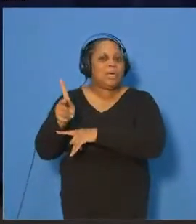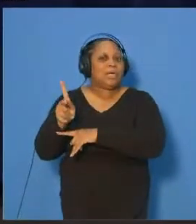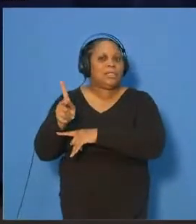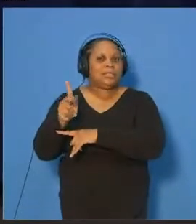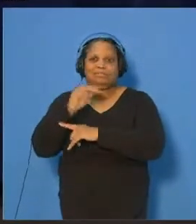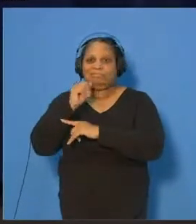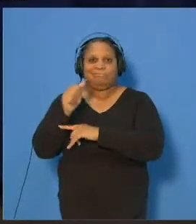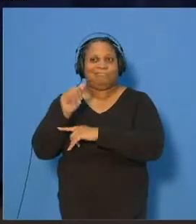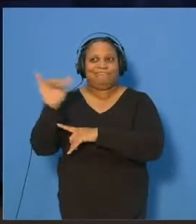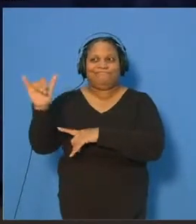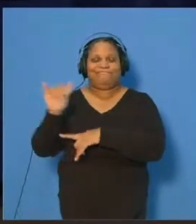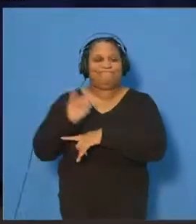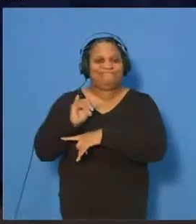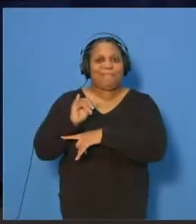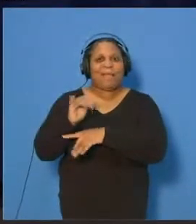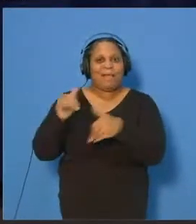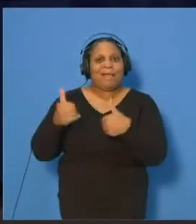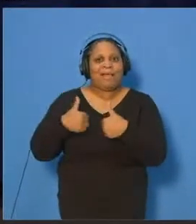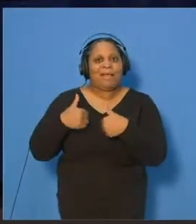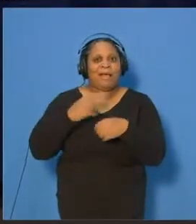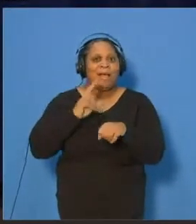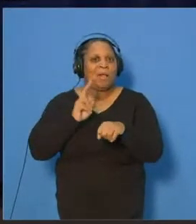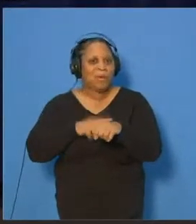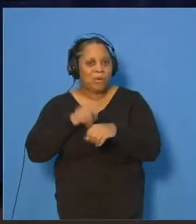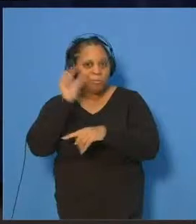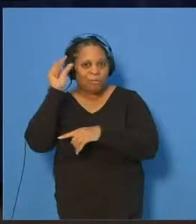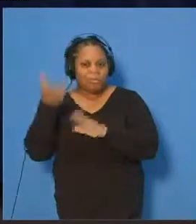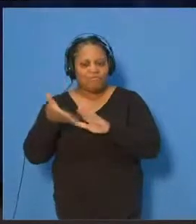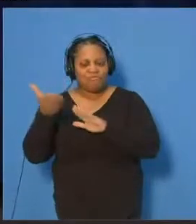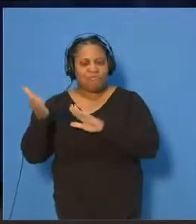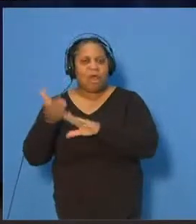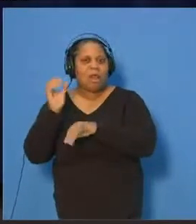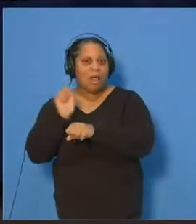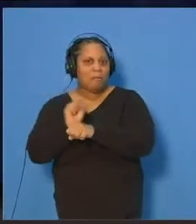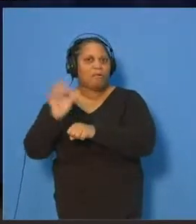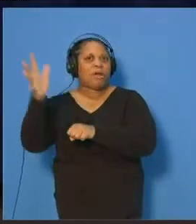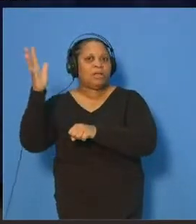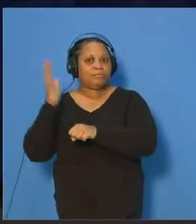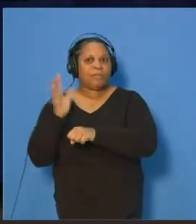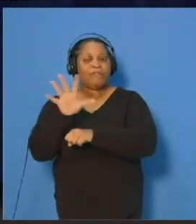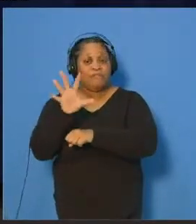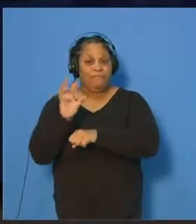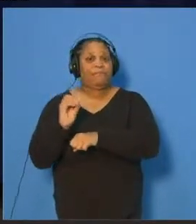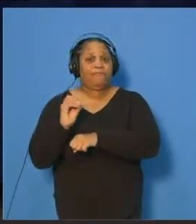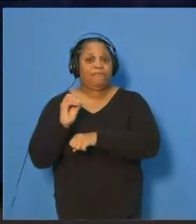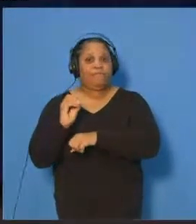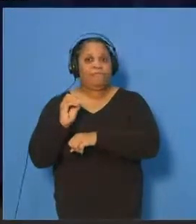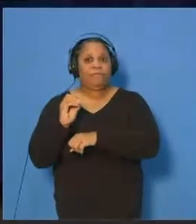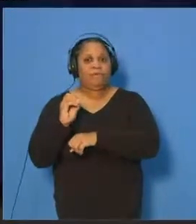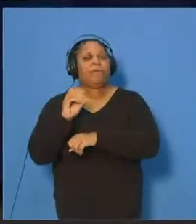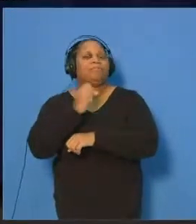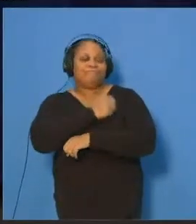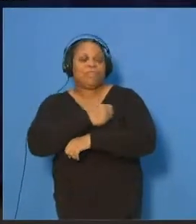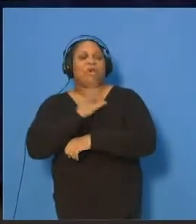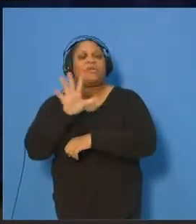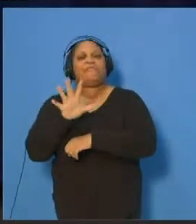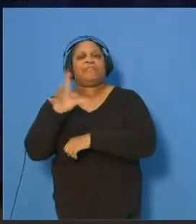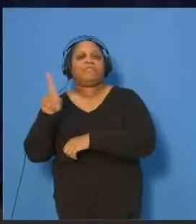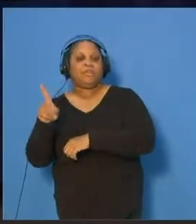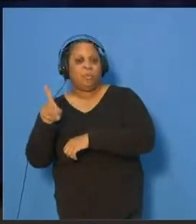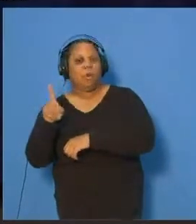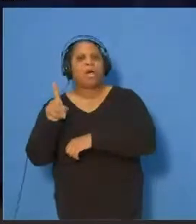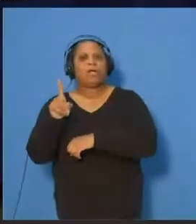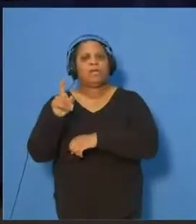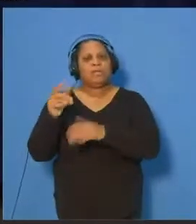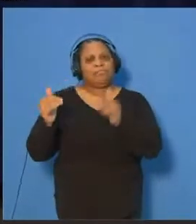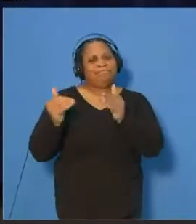not be consistent with the way that the government of Bermuda has been run and operated in our 51 years, or coming up to